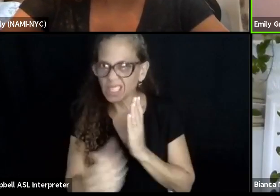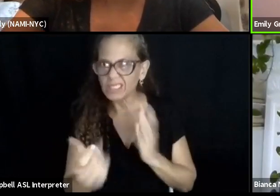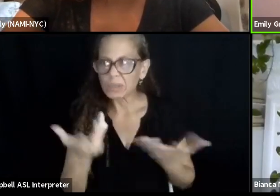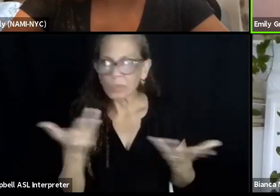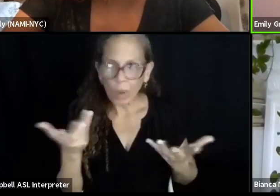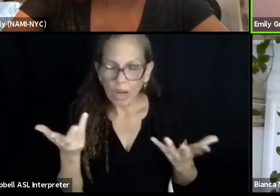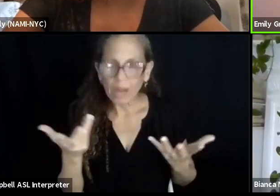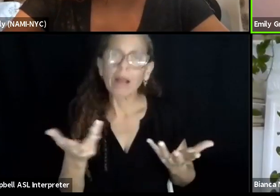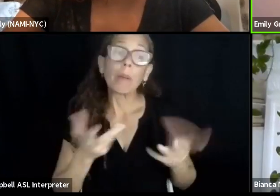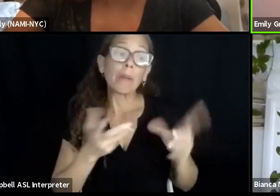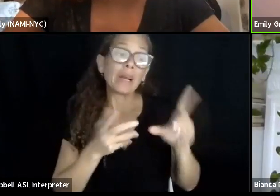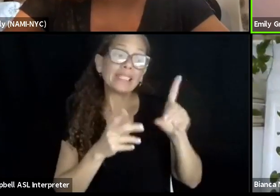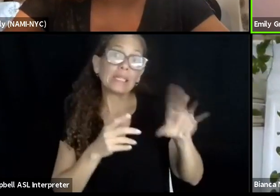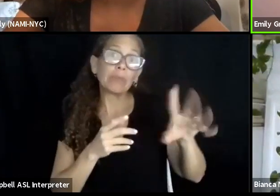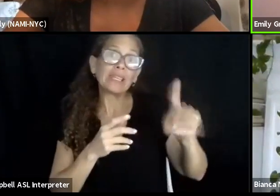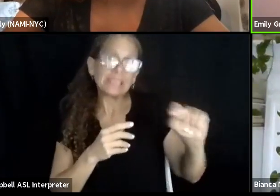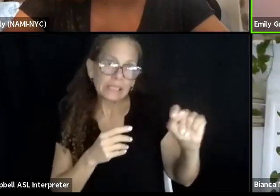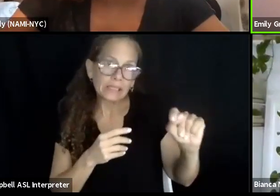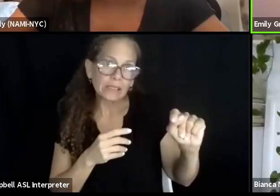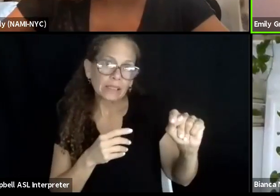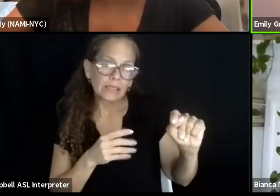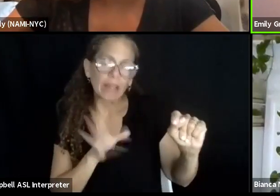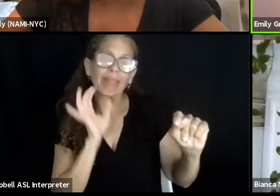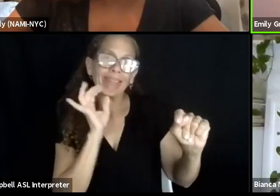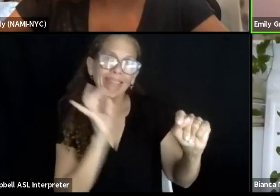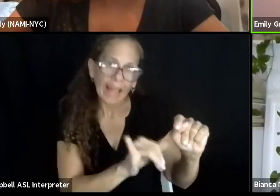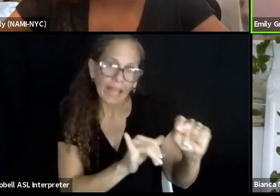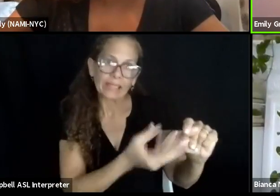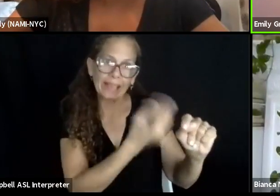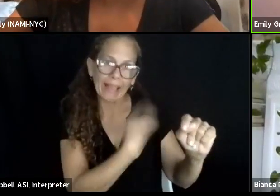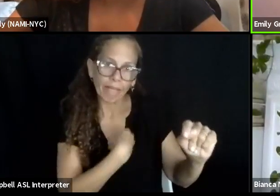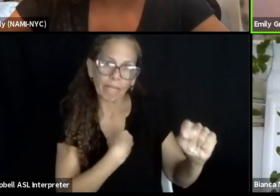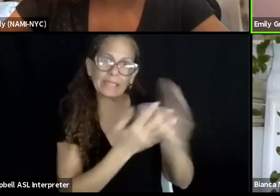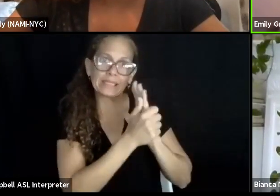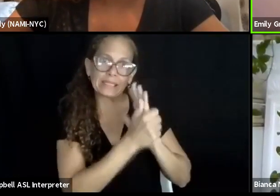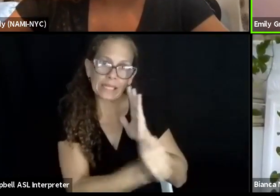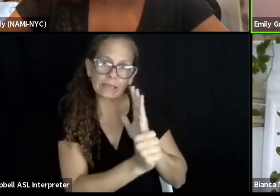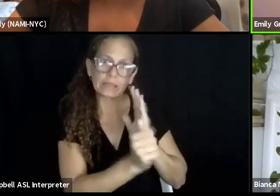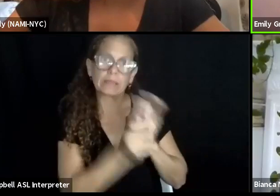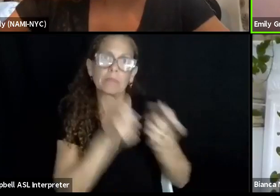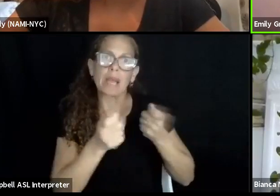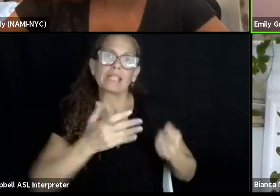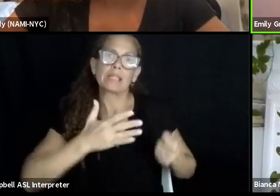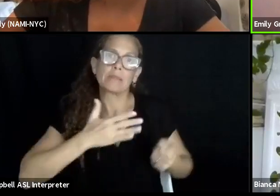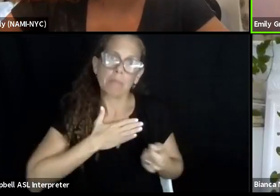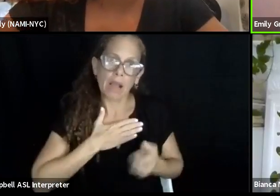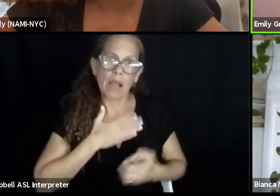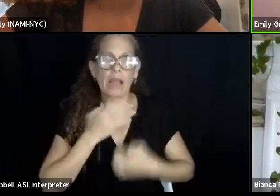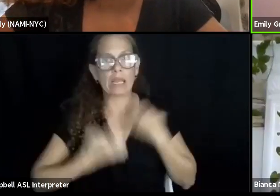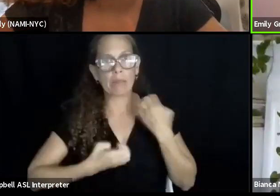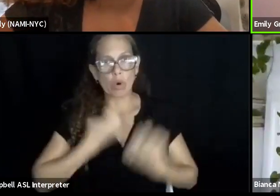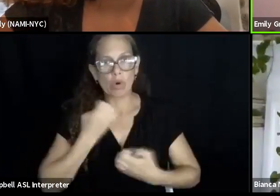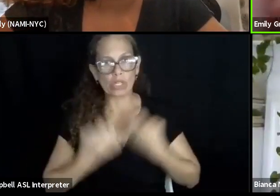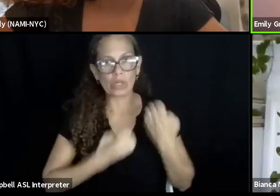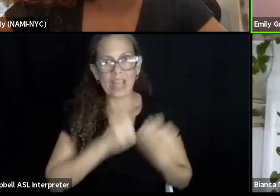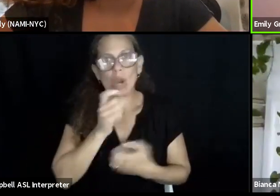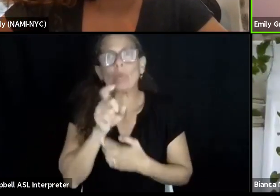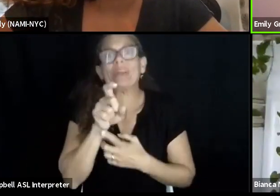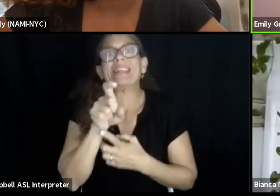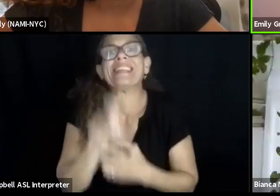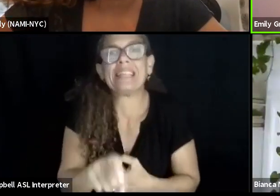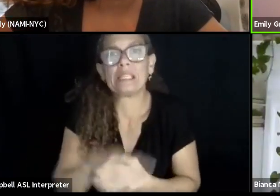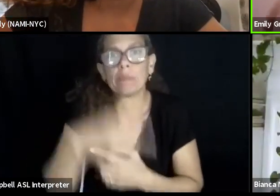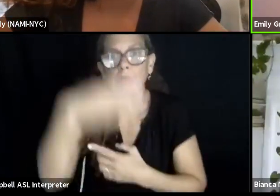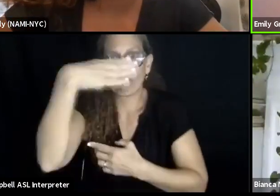gave me agency. It gave me the ability to manage my own emotions without needing to be in front of